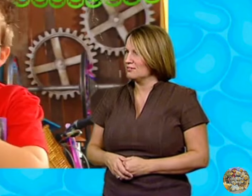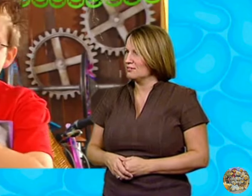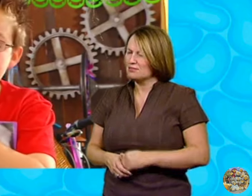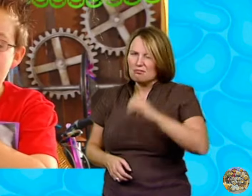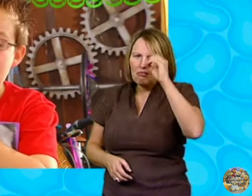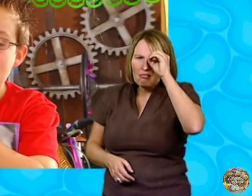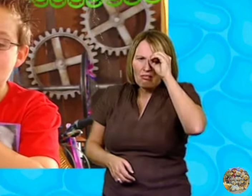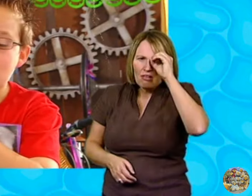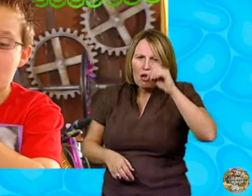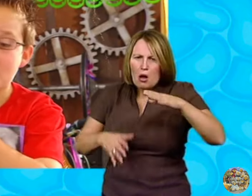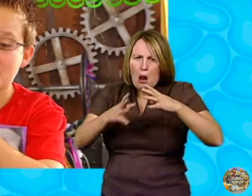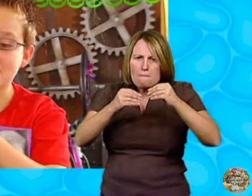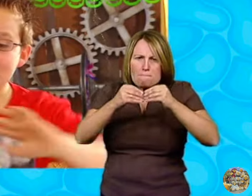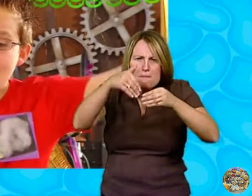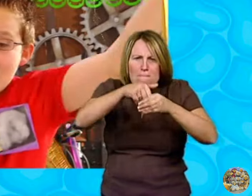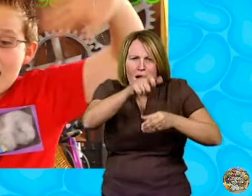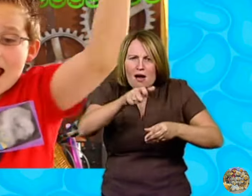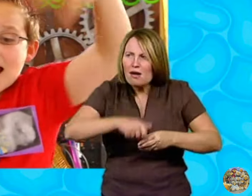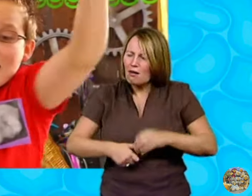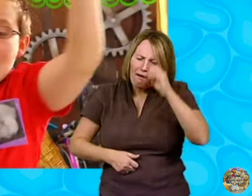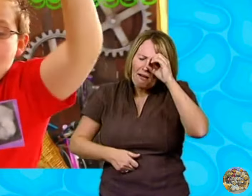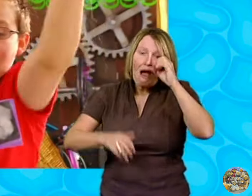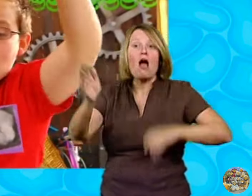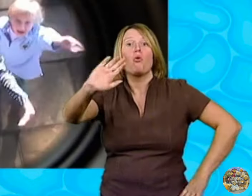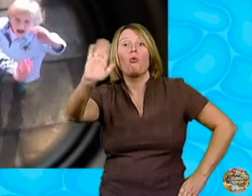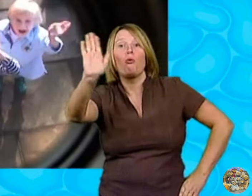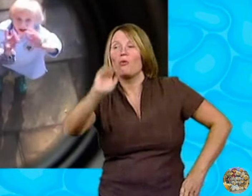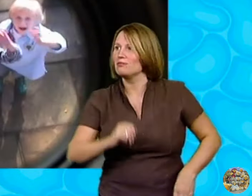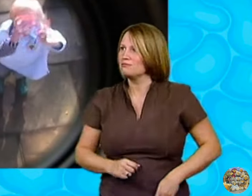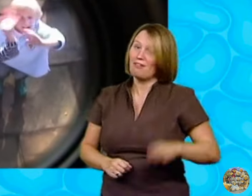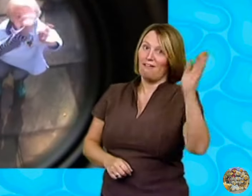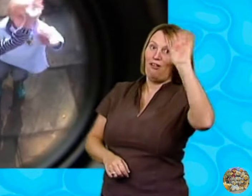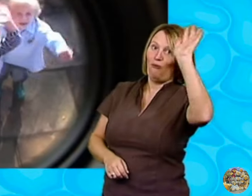I spy some Green Balloon Club members. Hello!